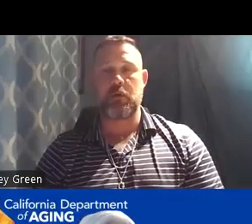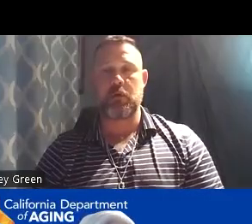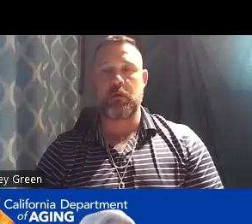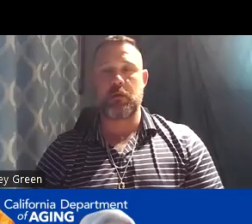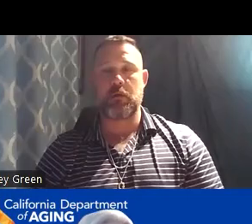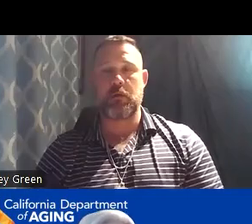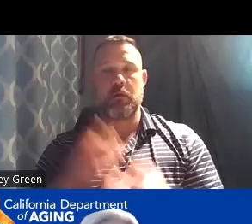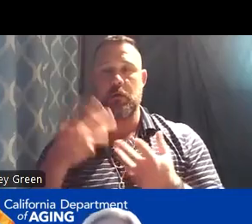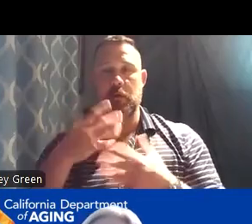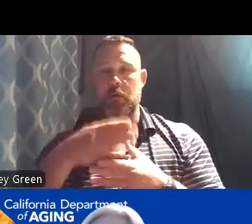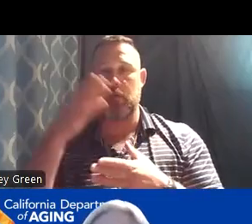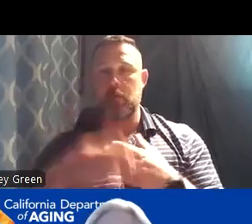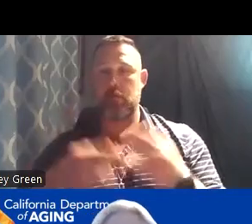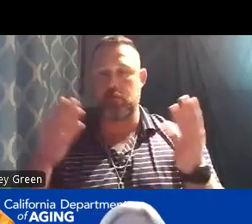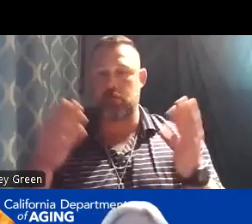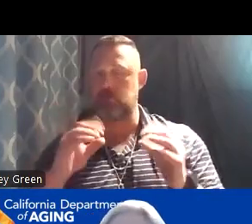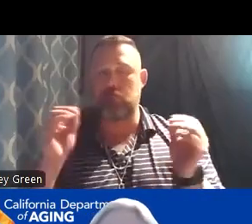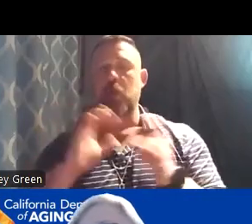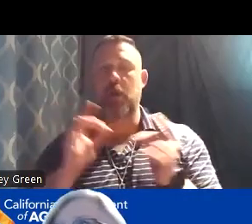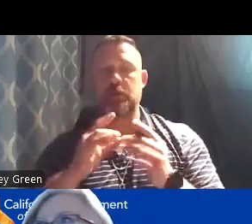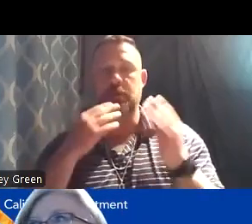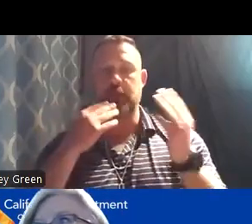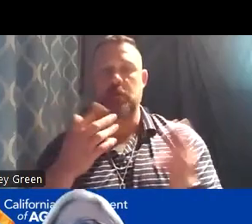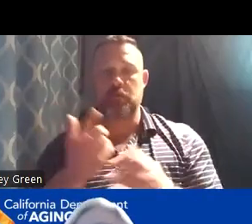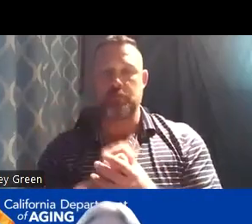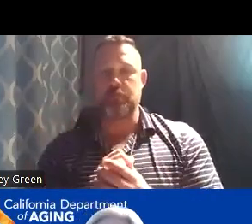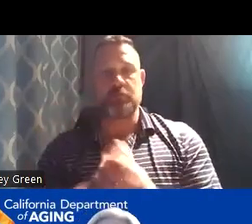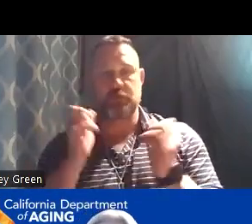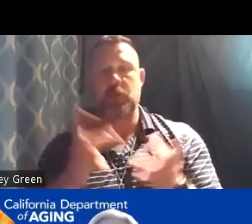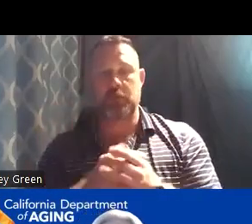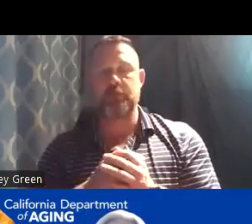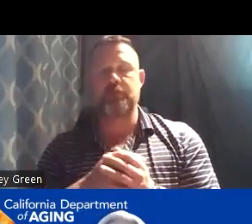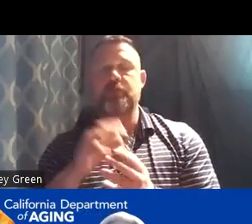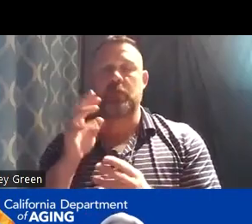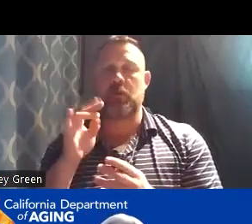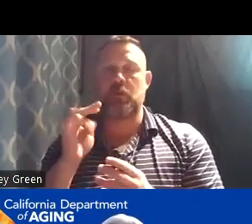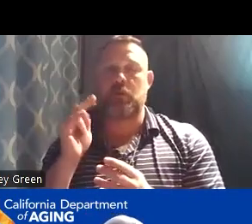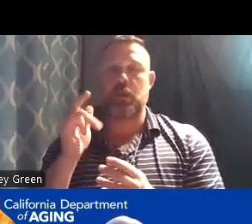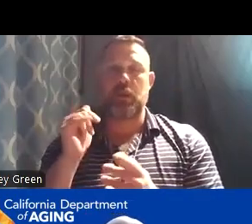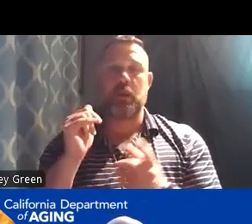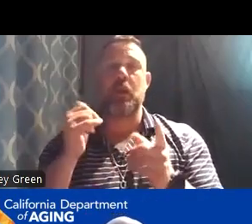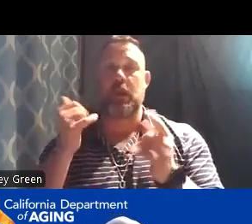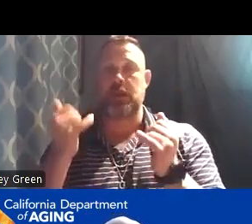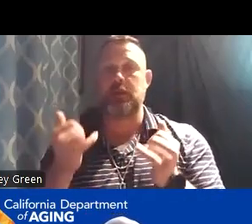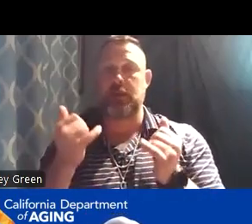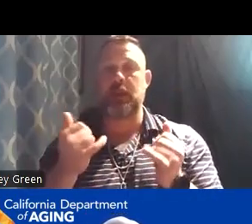okay. We don't seem to have any more comments. Back to you. That's okay. Thank you. And I think now we